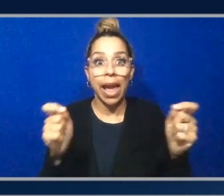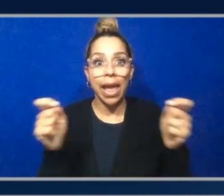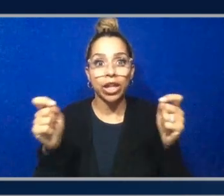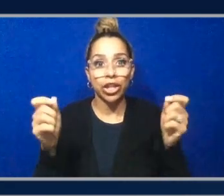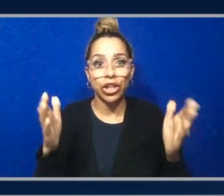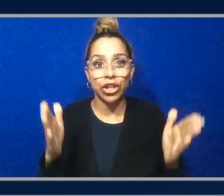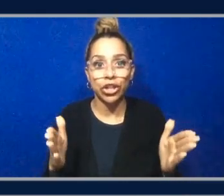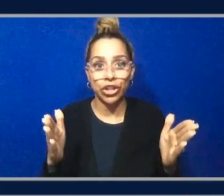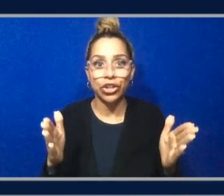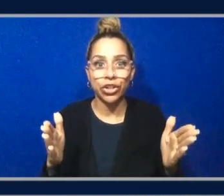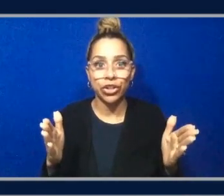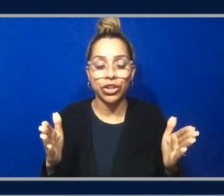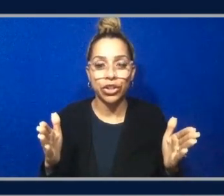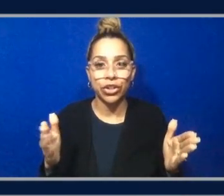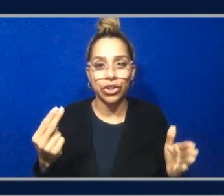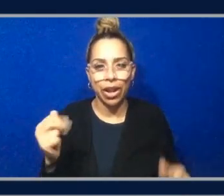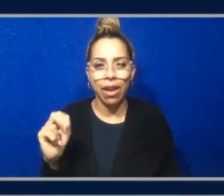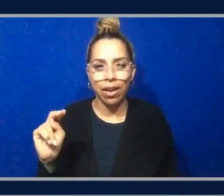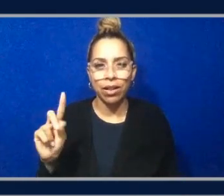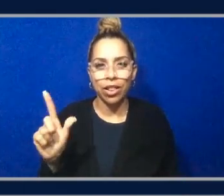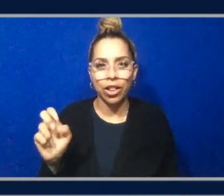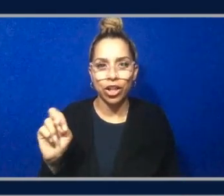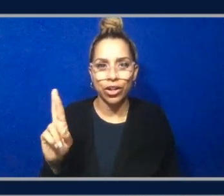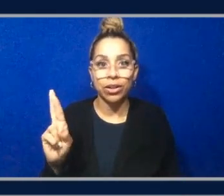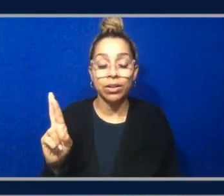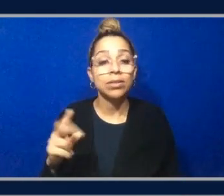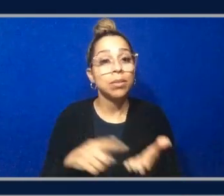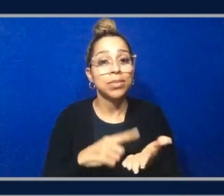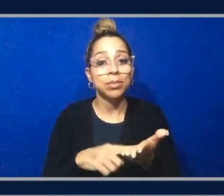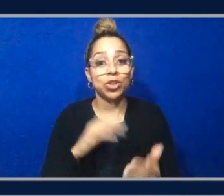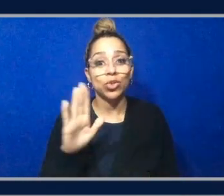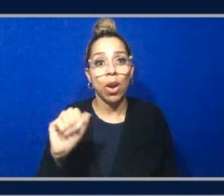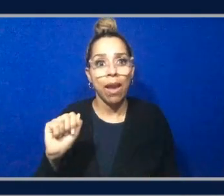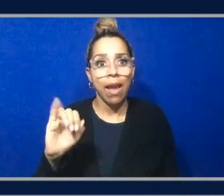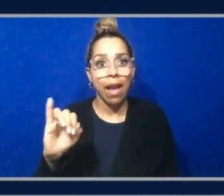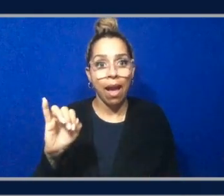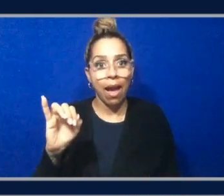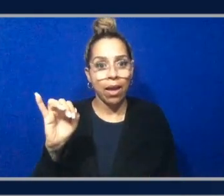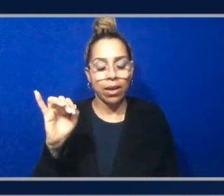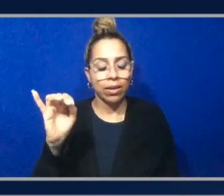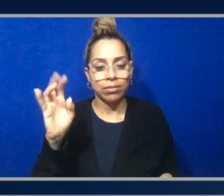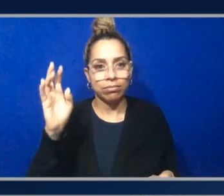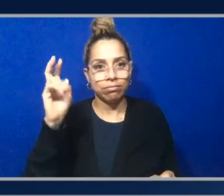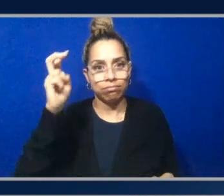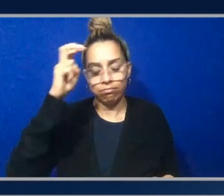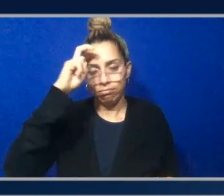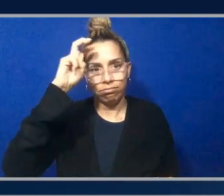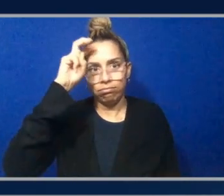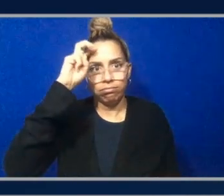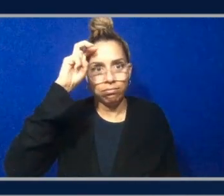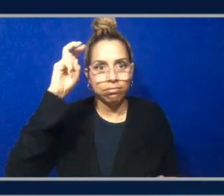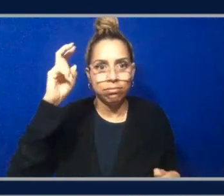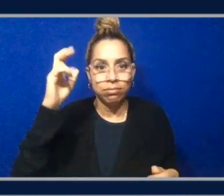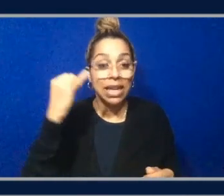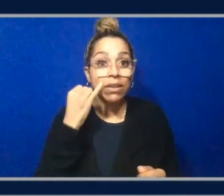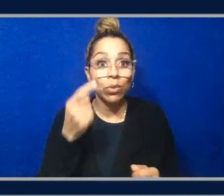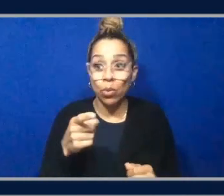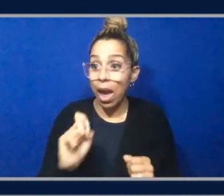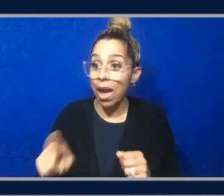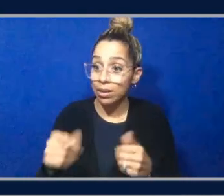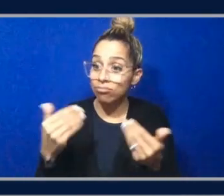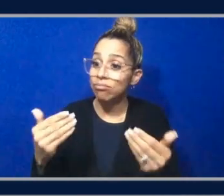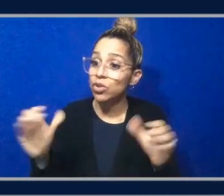because sometimes your AI does hallucinate, Of and course. like if you're asking it to do something in the game, it might not